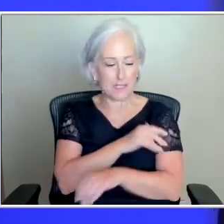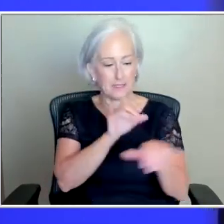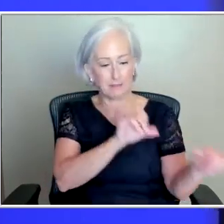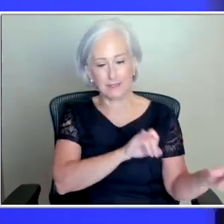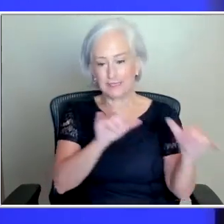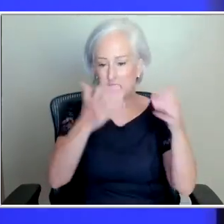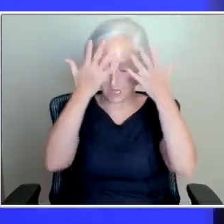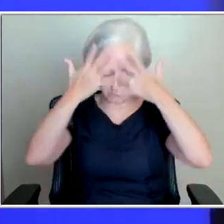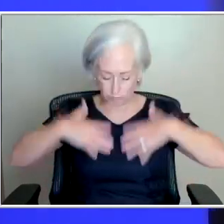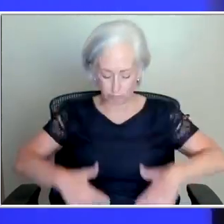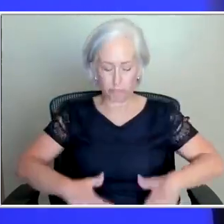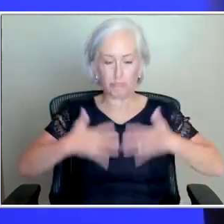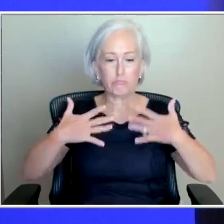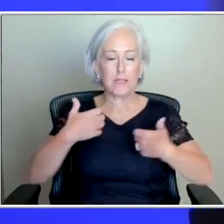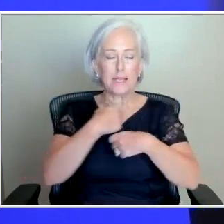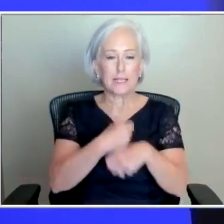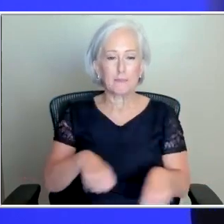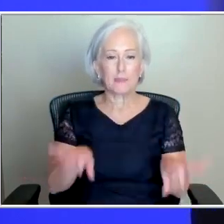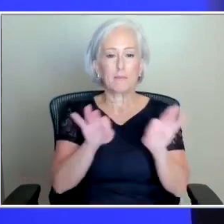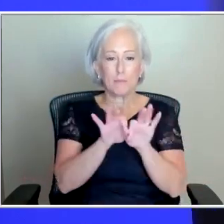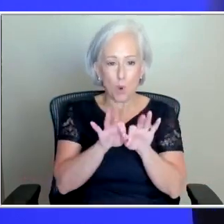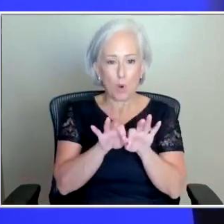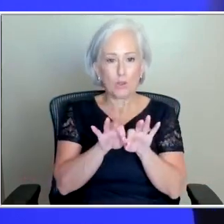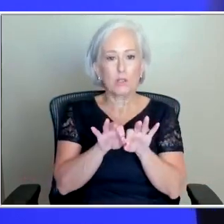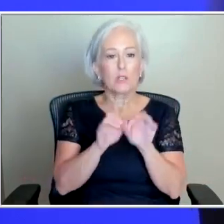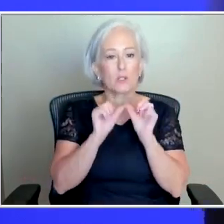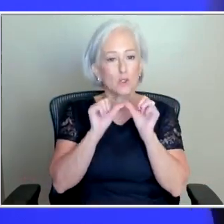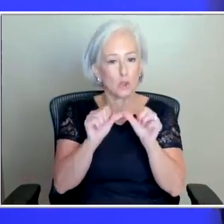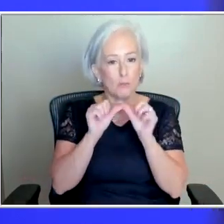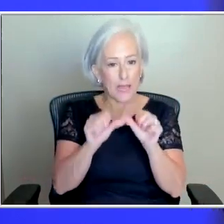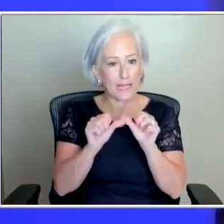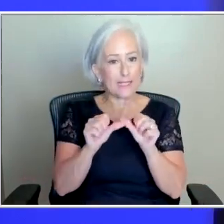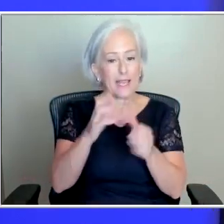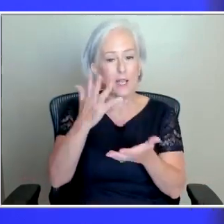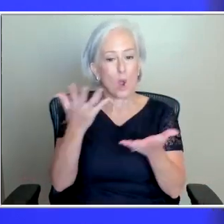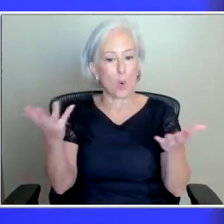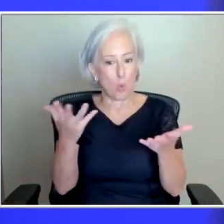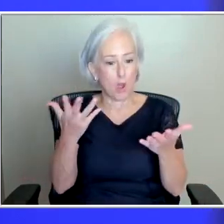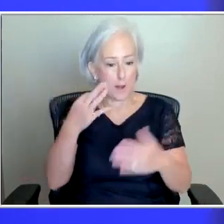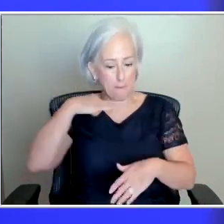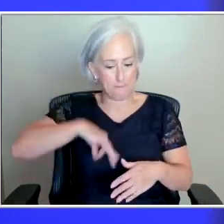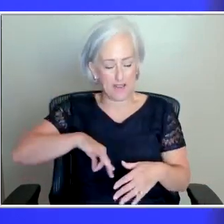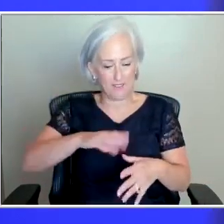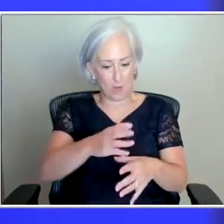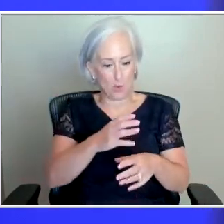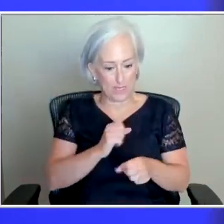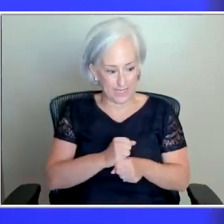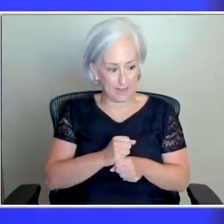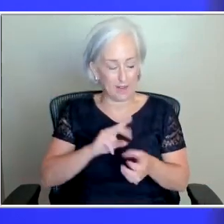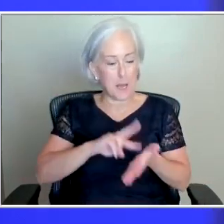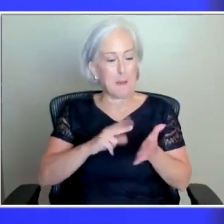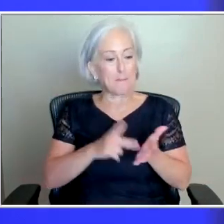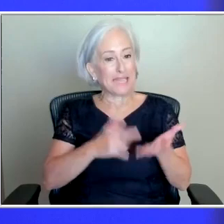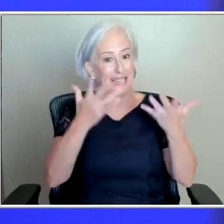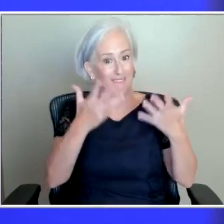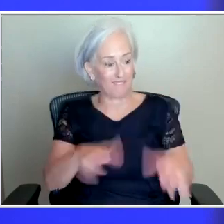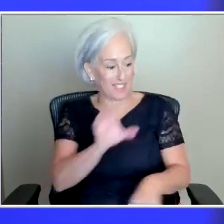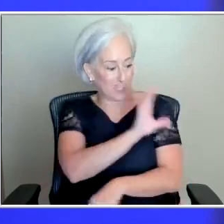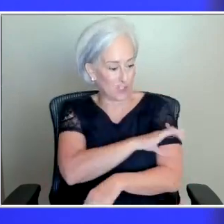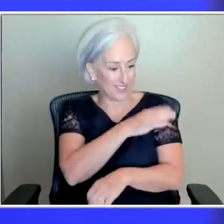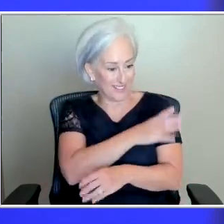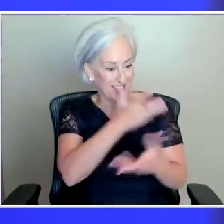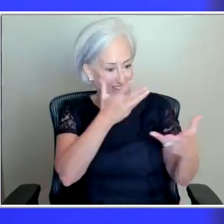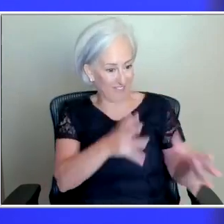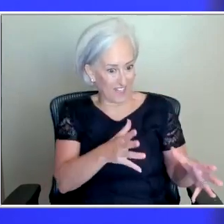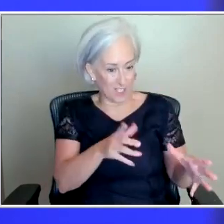sure that you maintain your gains that you made in physical therapy. So once you leave us, all of the things that you learn do not go out the window. You want to